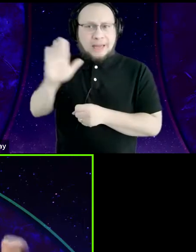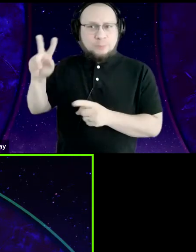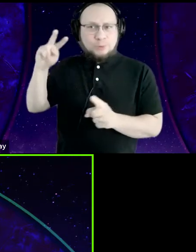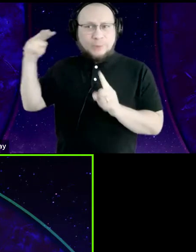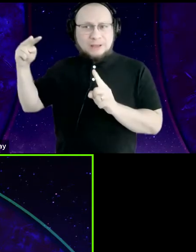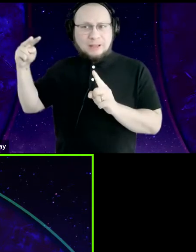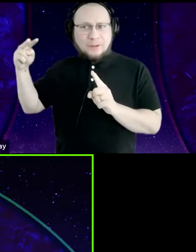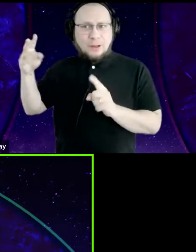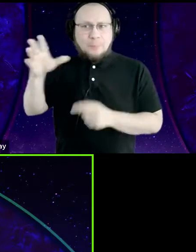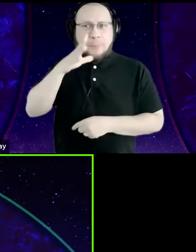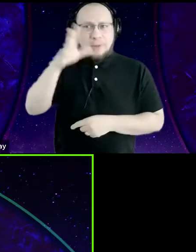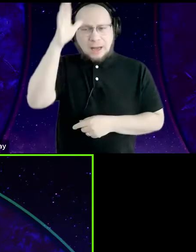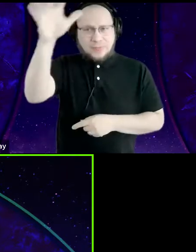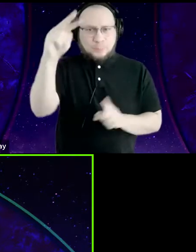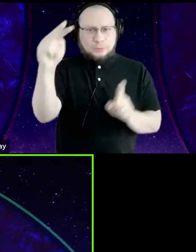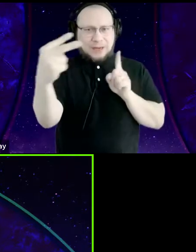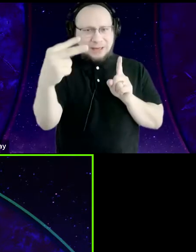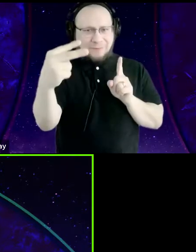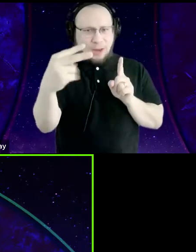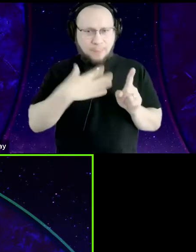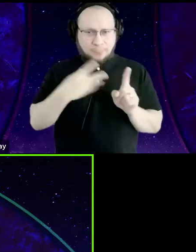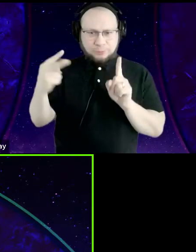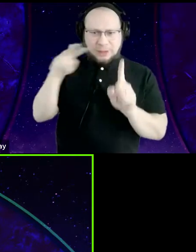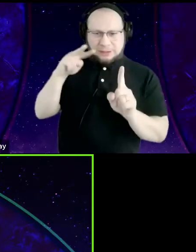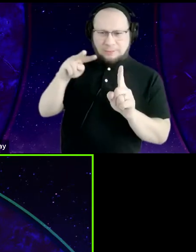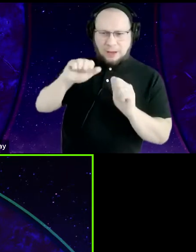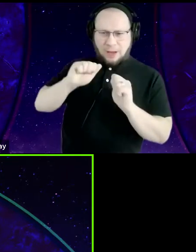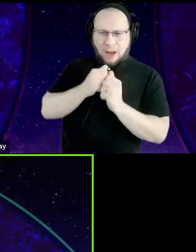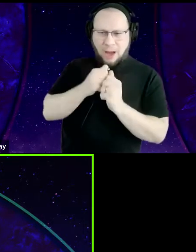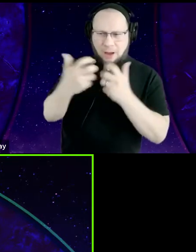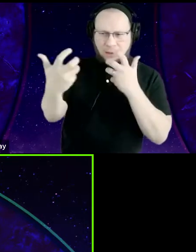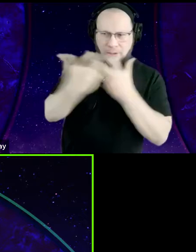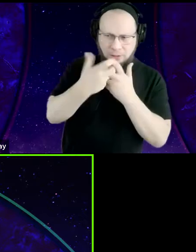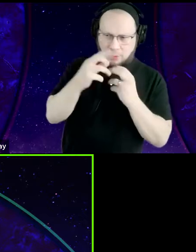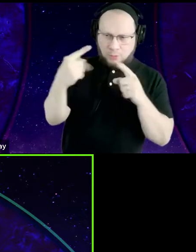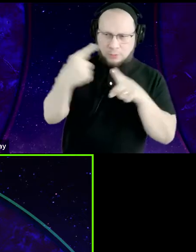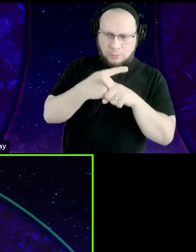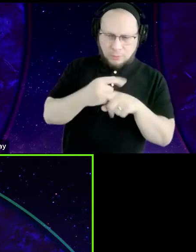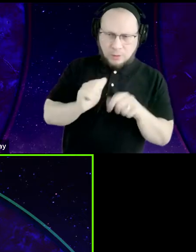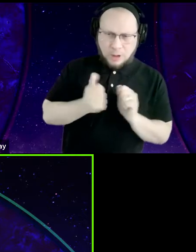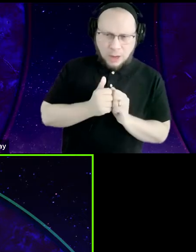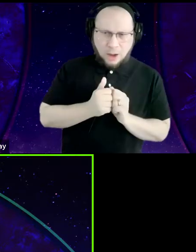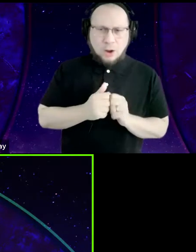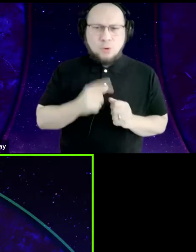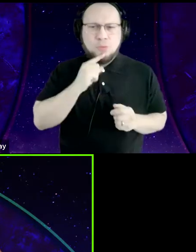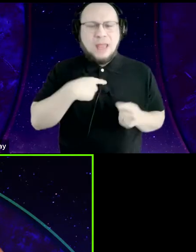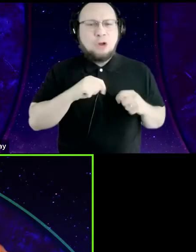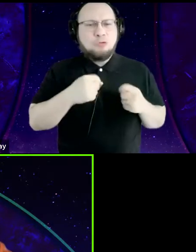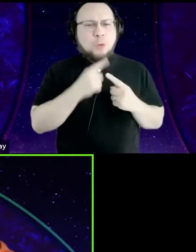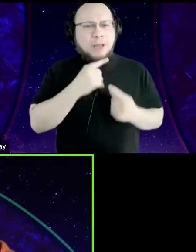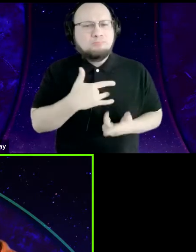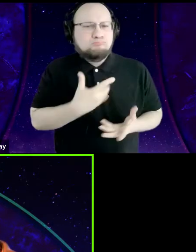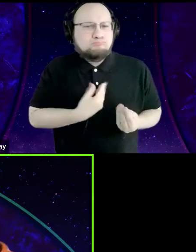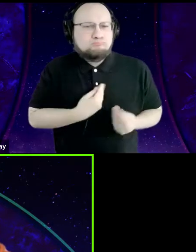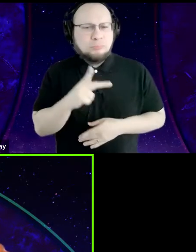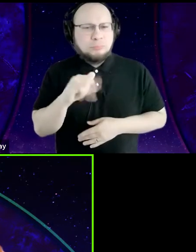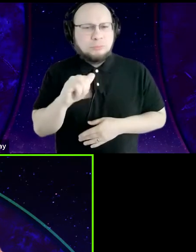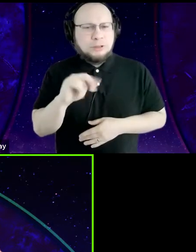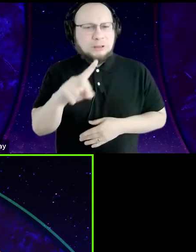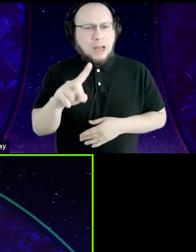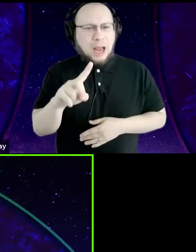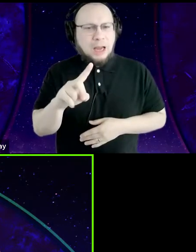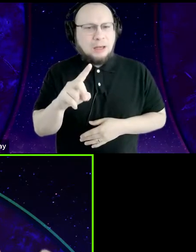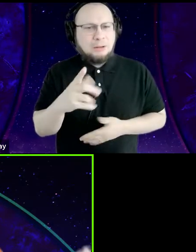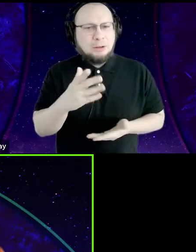my parents would have seen this differently. And so I just tried so hard, because I try to be kind and gracious to all of the things